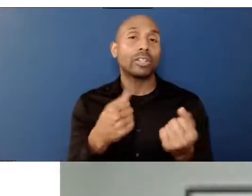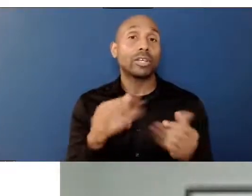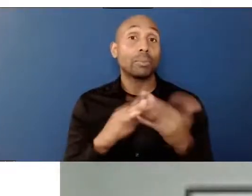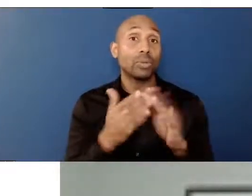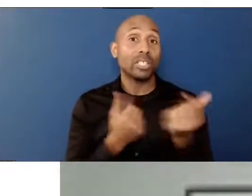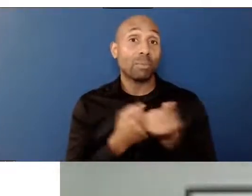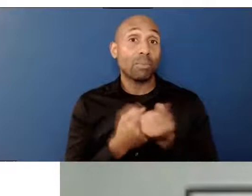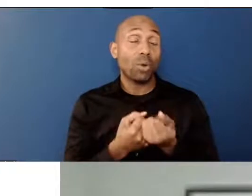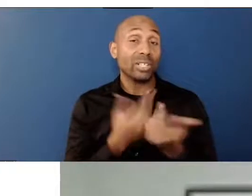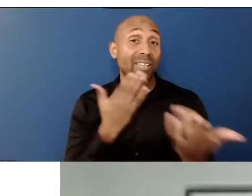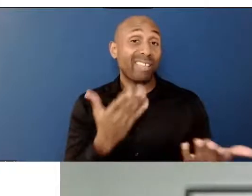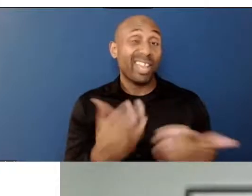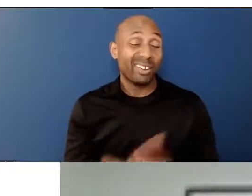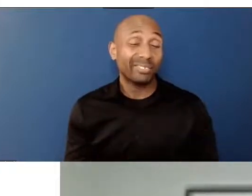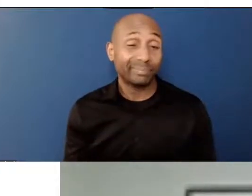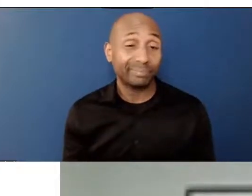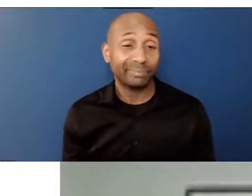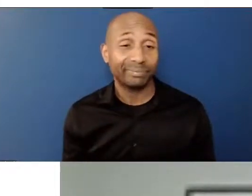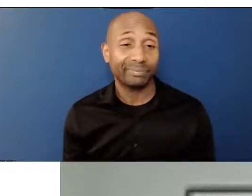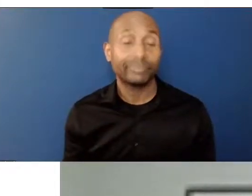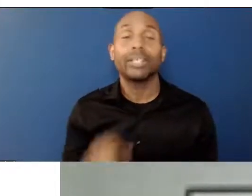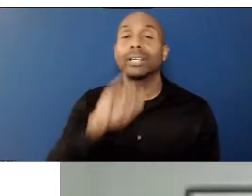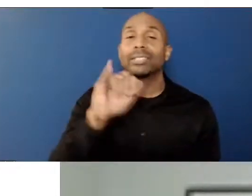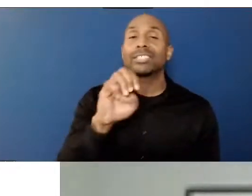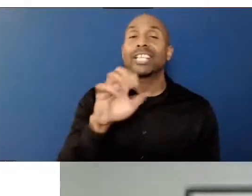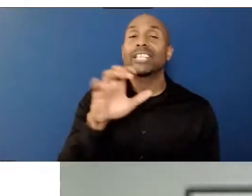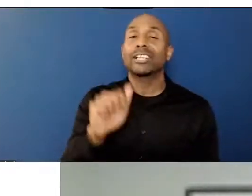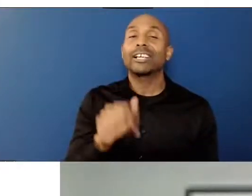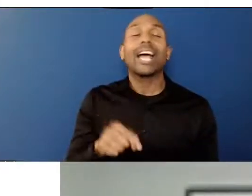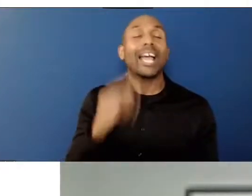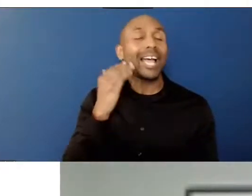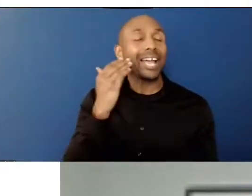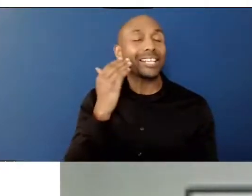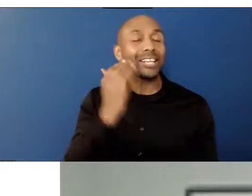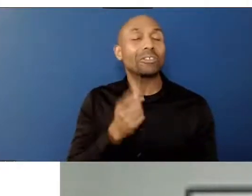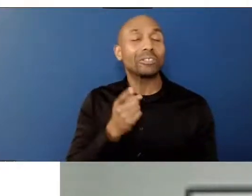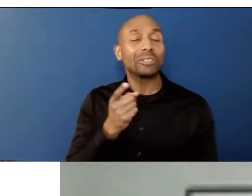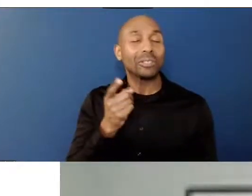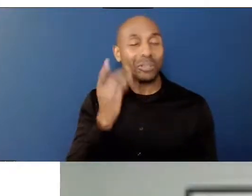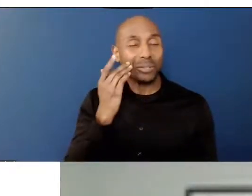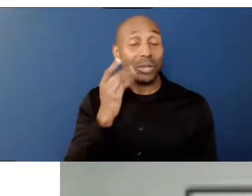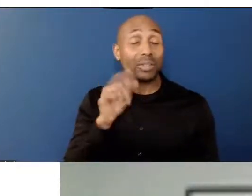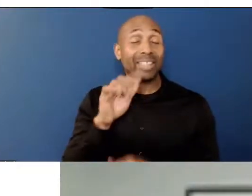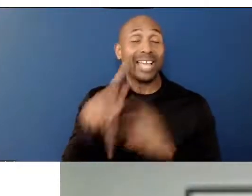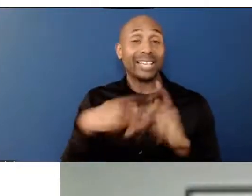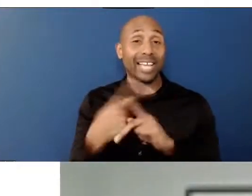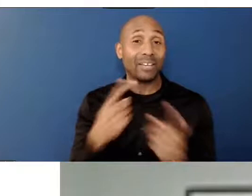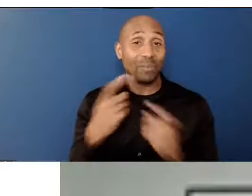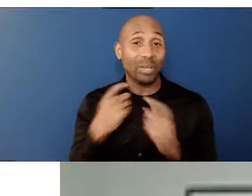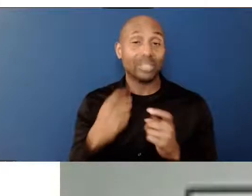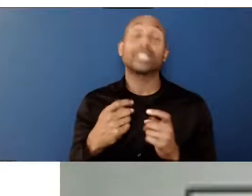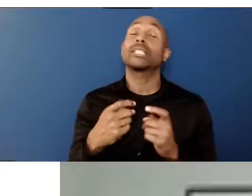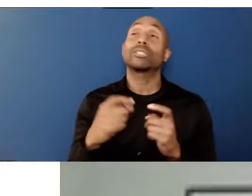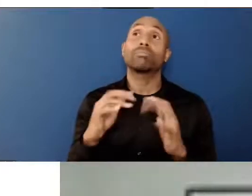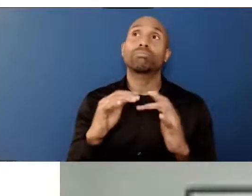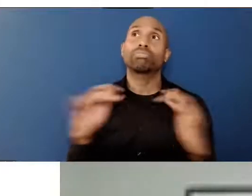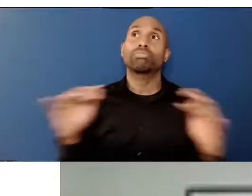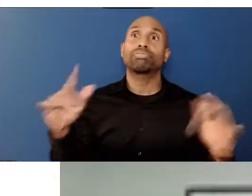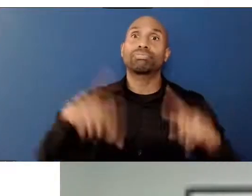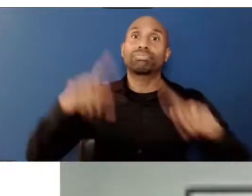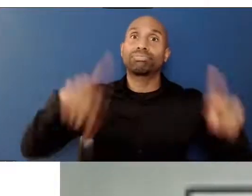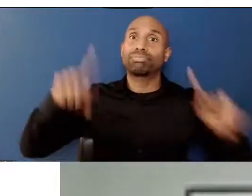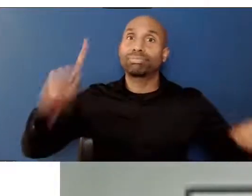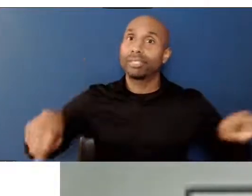Jessica, as I'm sure you're aware, these kinds of inquiries can vary greatly. And